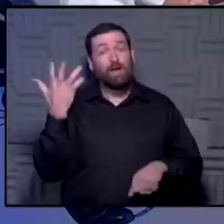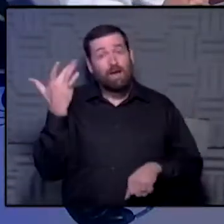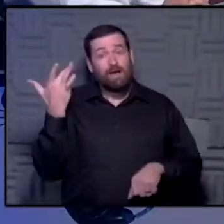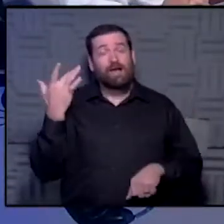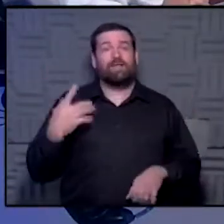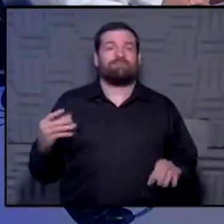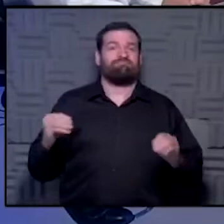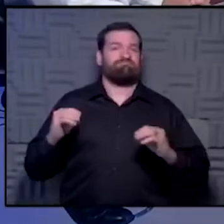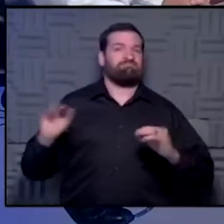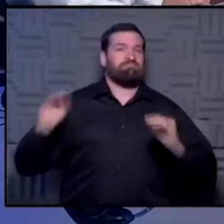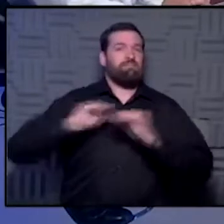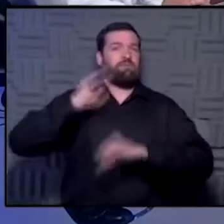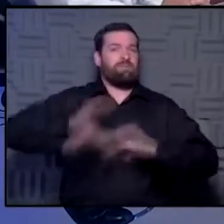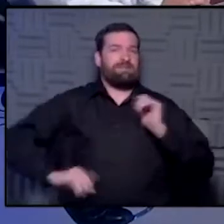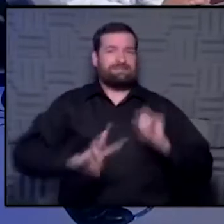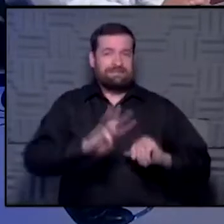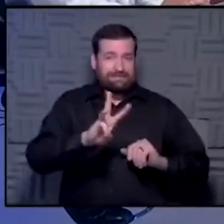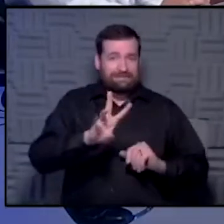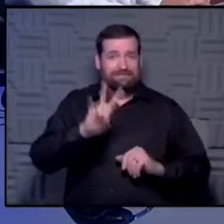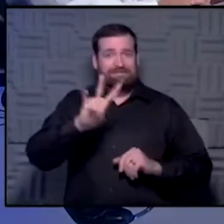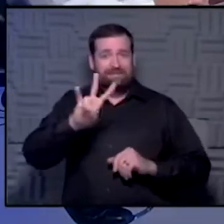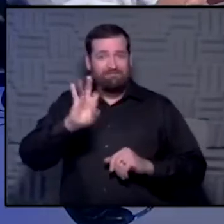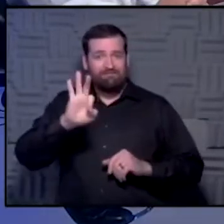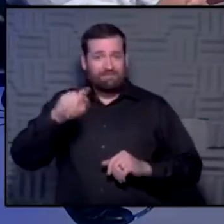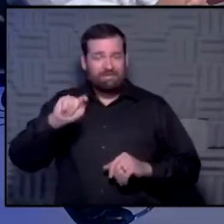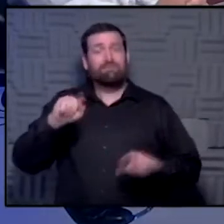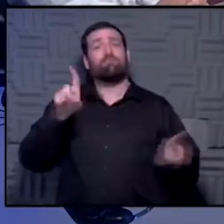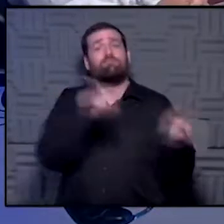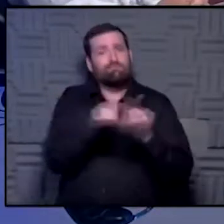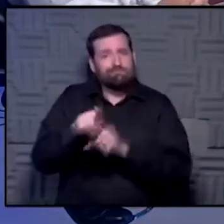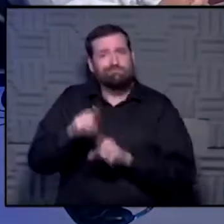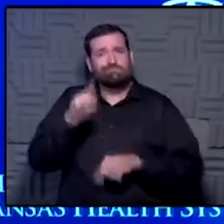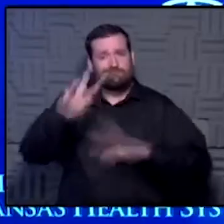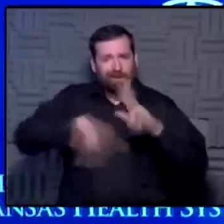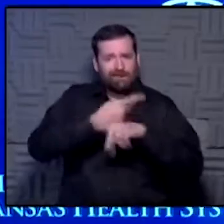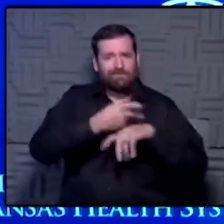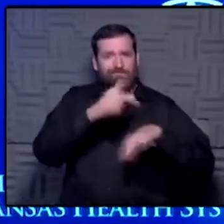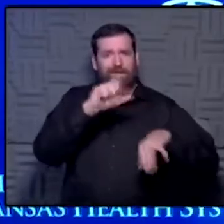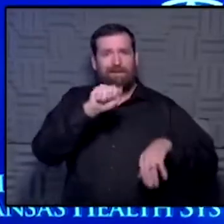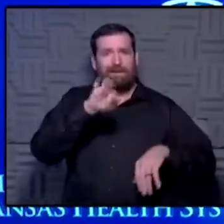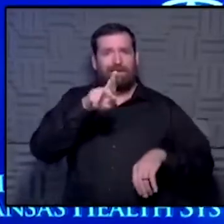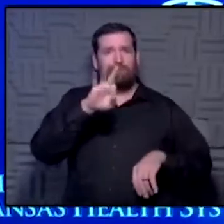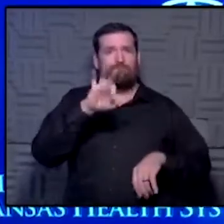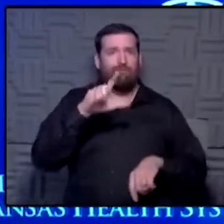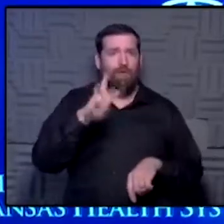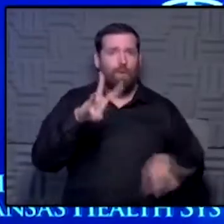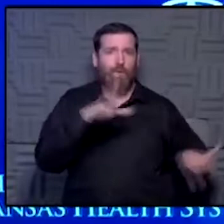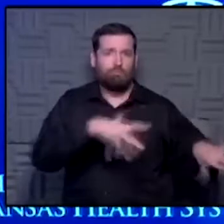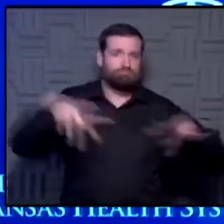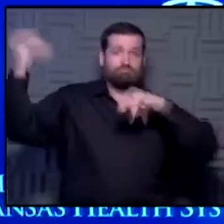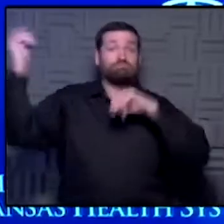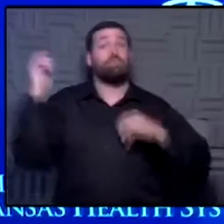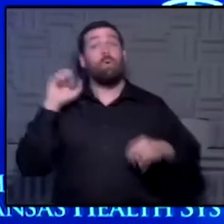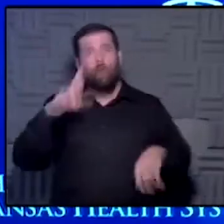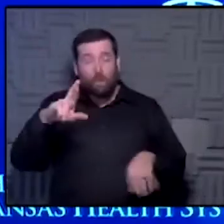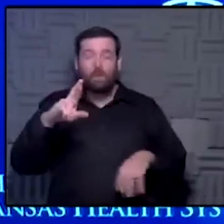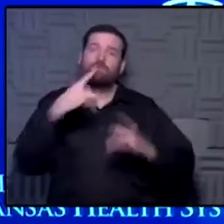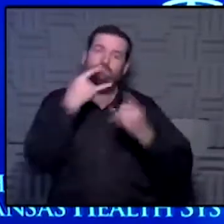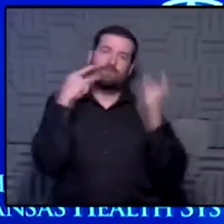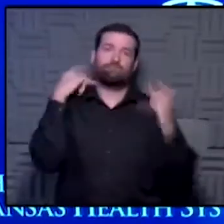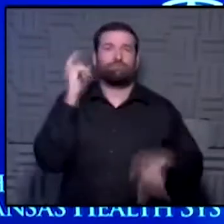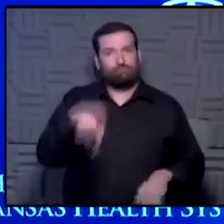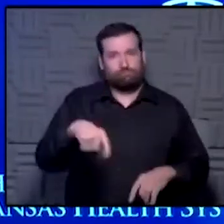am more than 6 or 7 feet away from these guys, and we have the right kind of airflow in the room. Otherwise, you should have your mask on. Remember